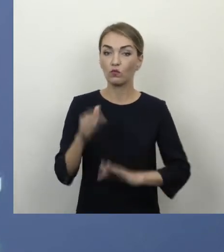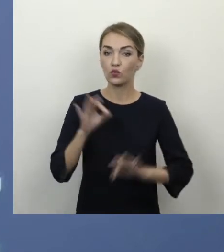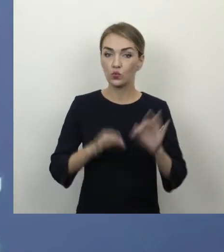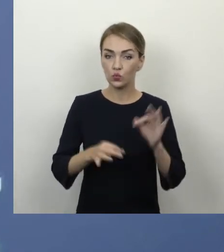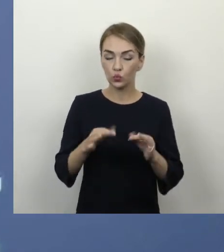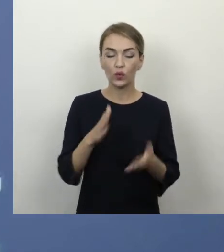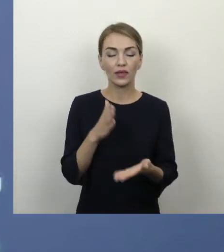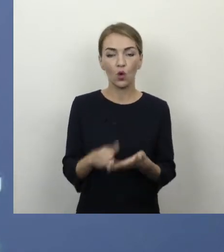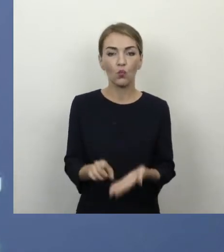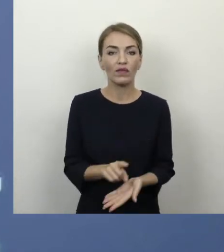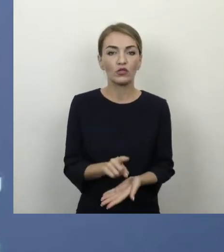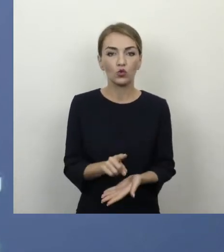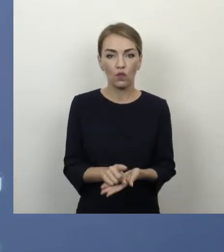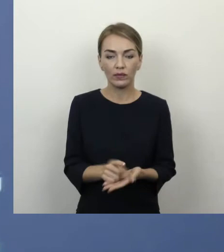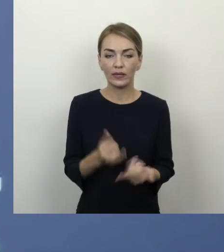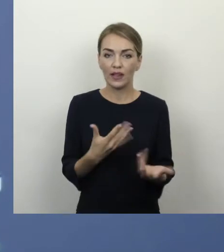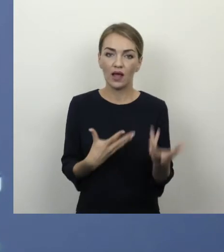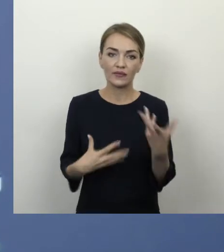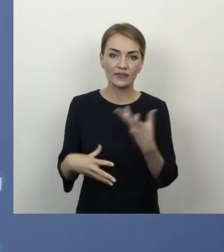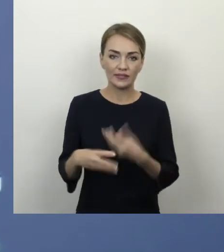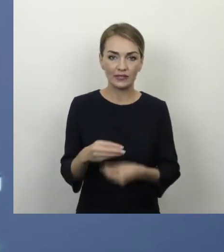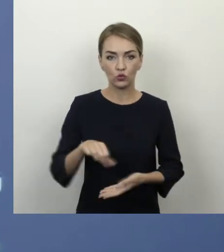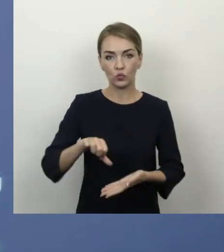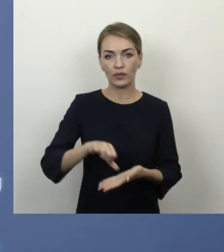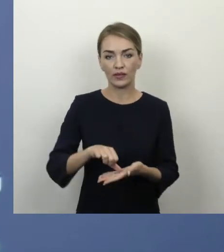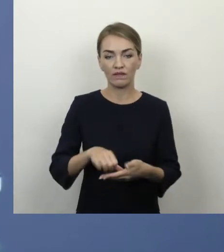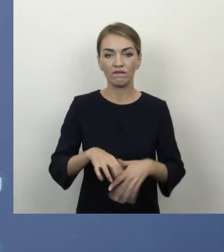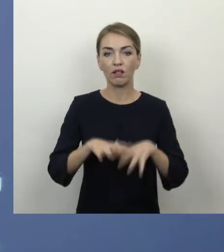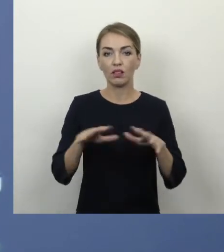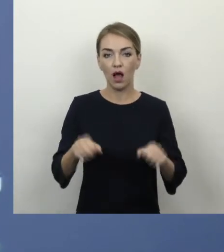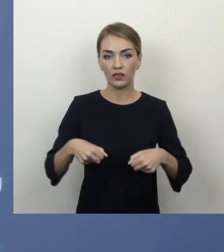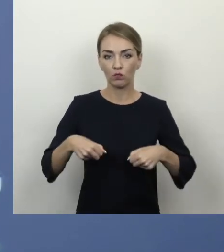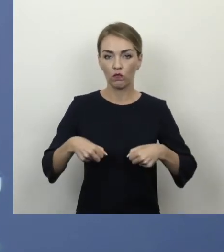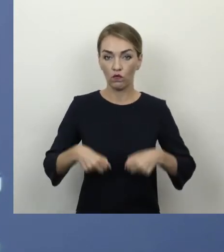the opinions expressed in the